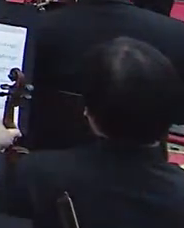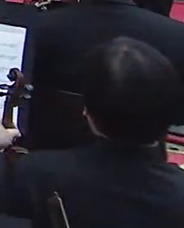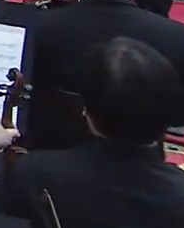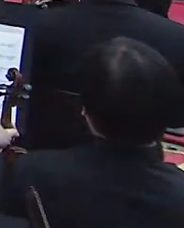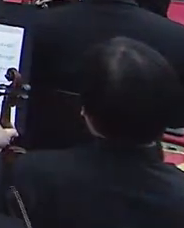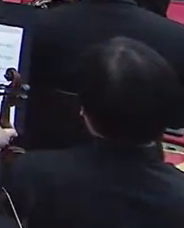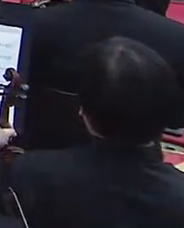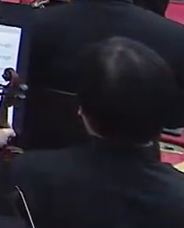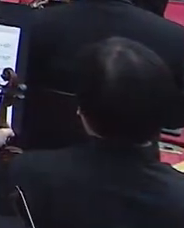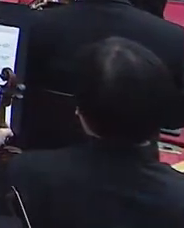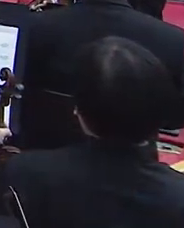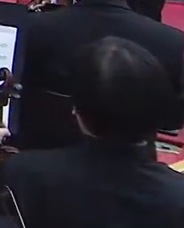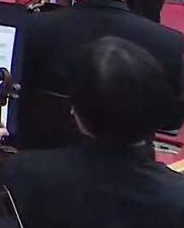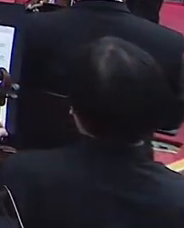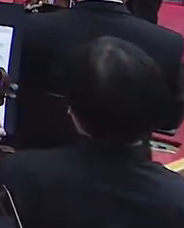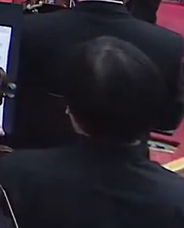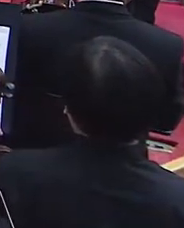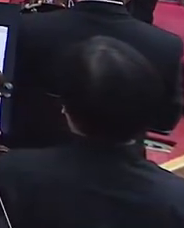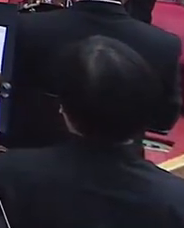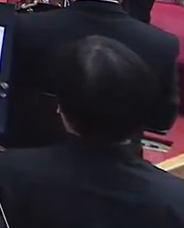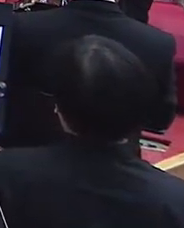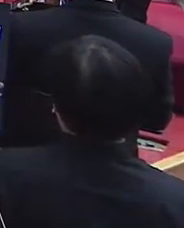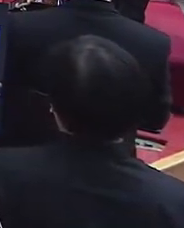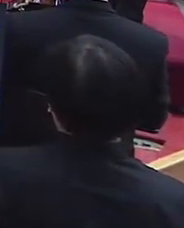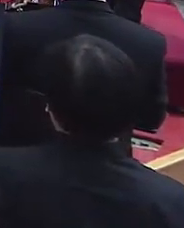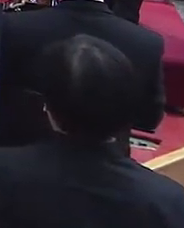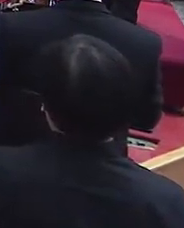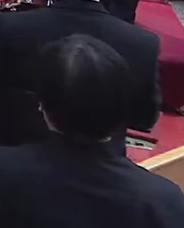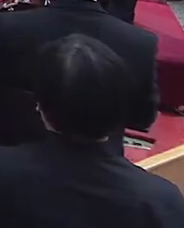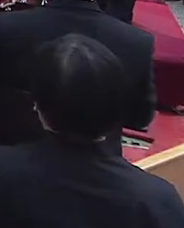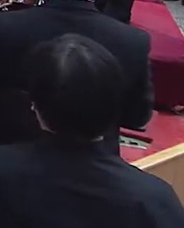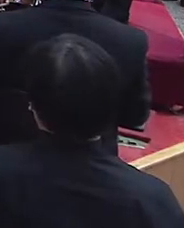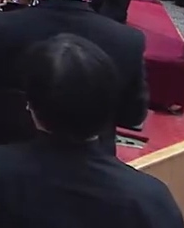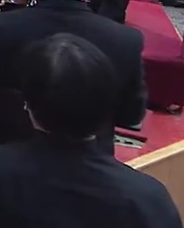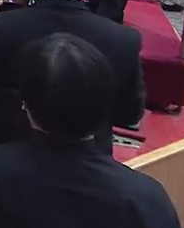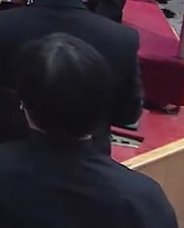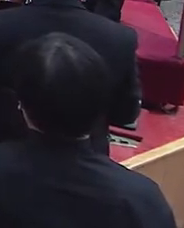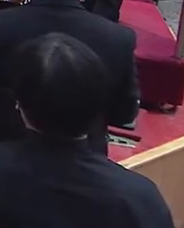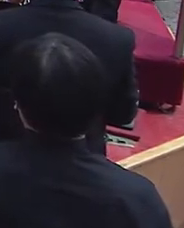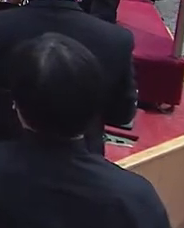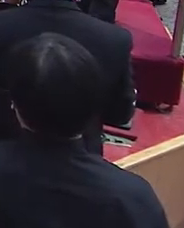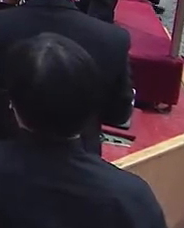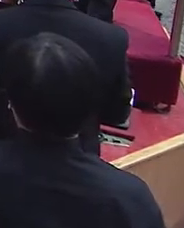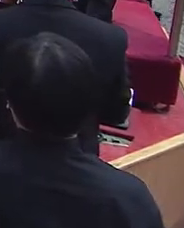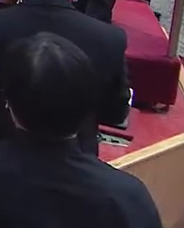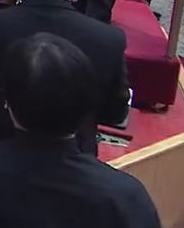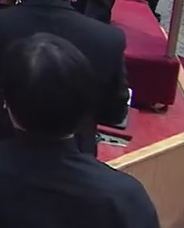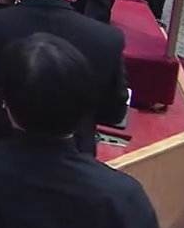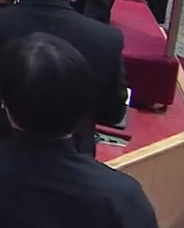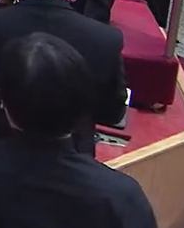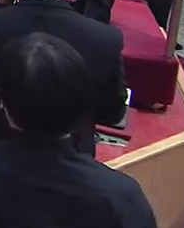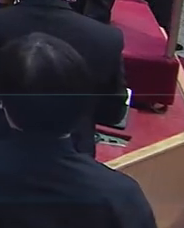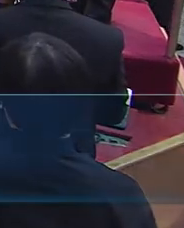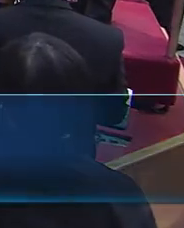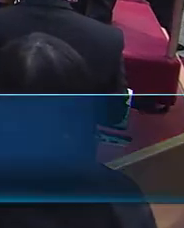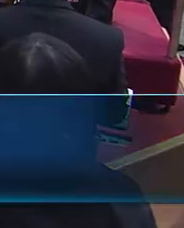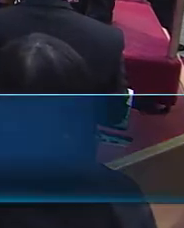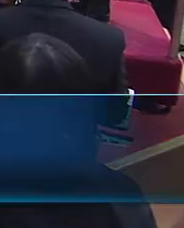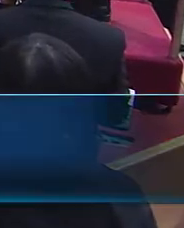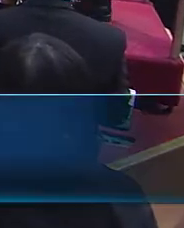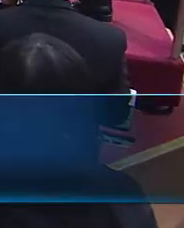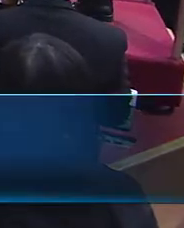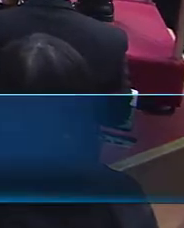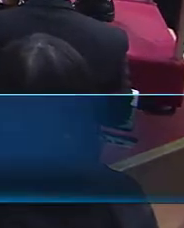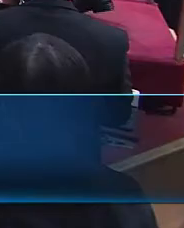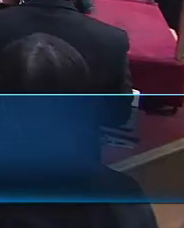attended our service today number one on Sunday English interpretation is provided for the following worship Services 7 A.M